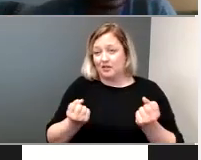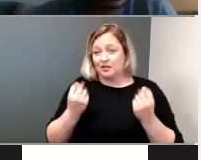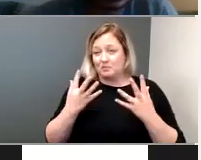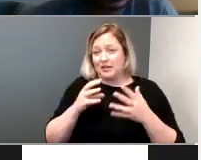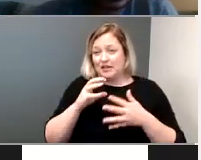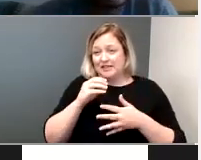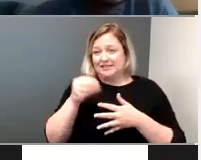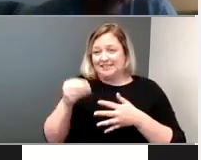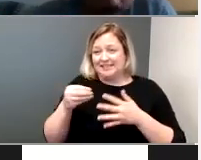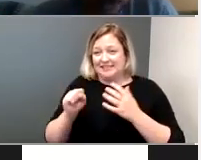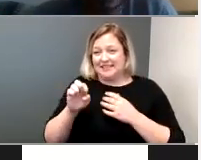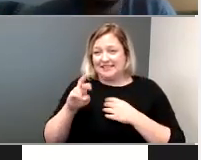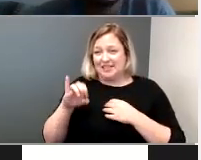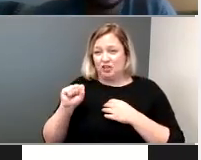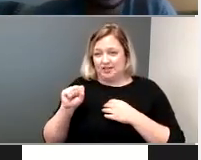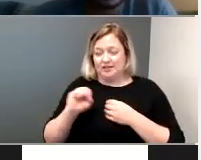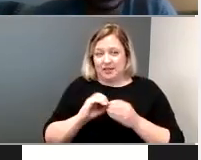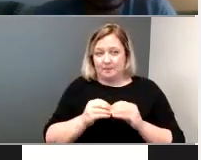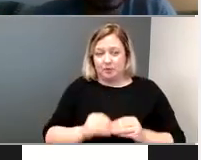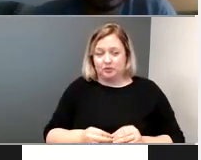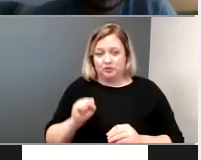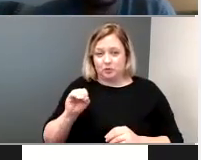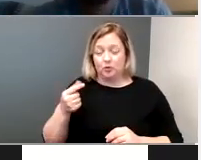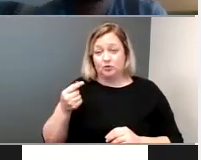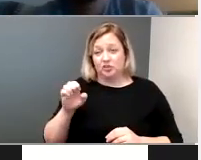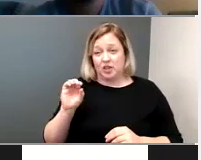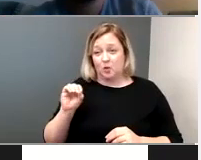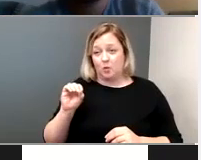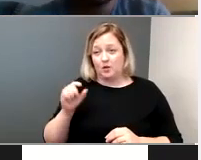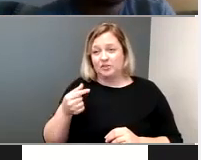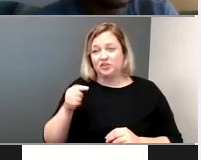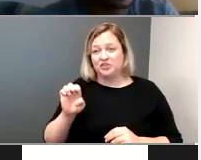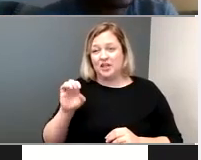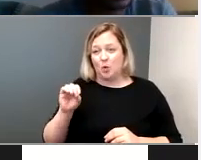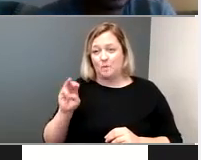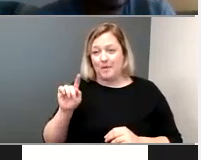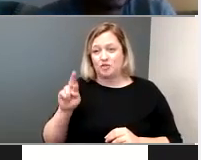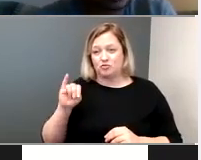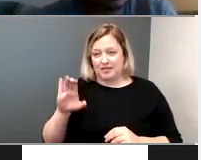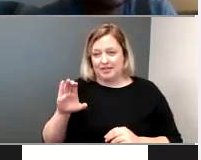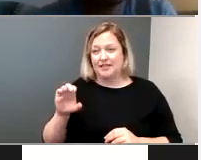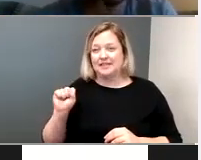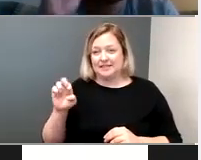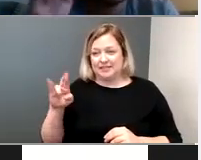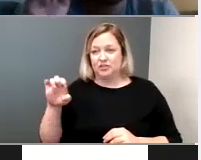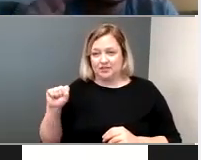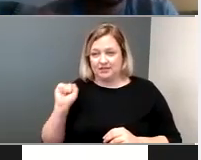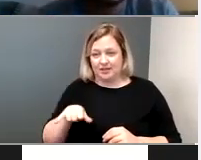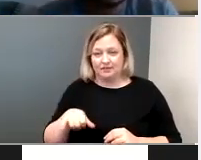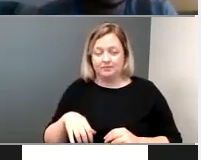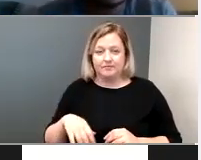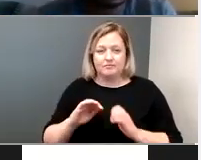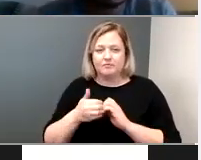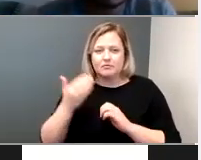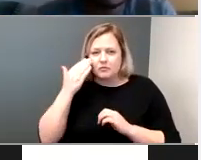geometric, it is going to be n plus 2, exactly. Okay, so how do we know it is going to be n plus 2? Because in this